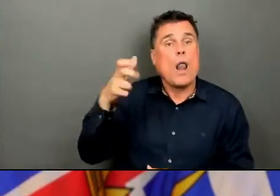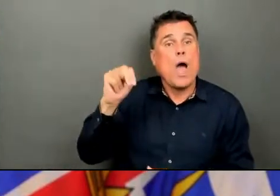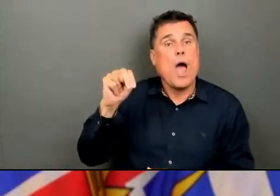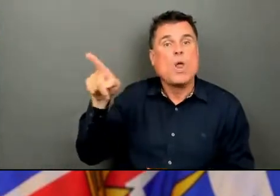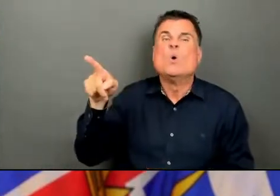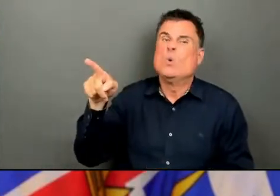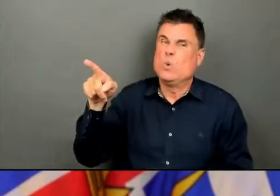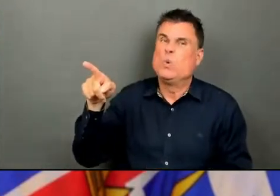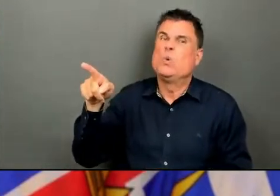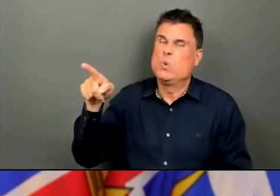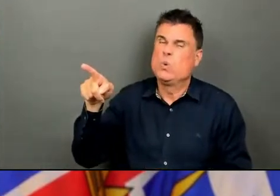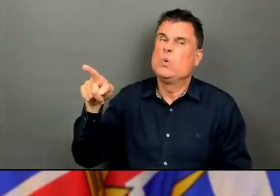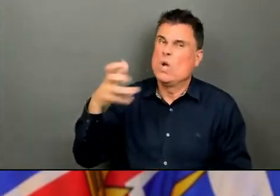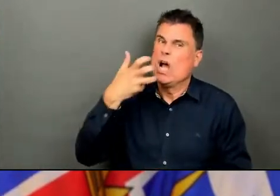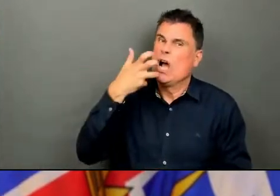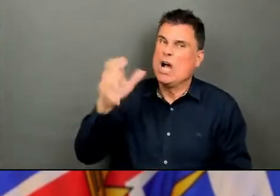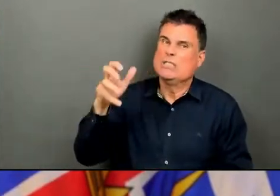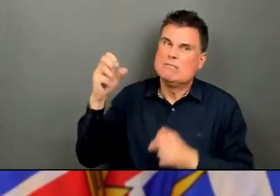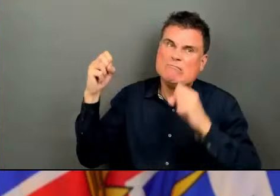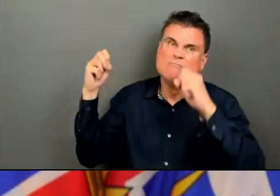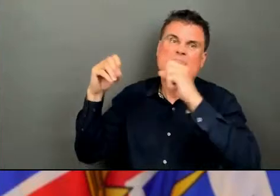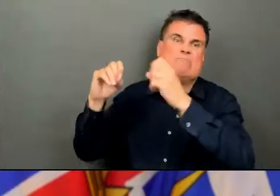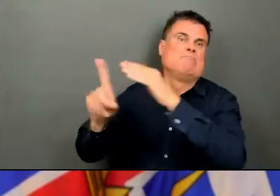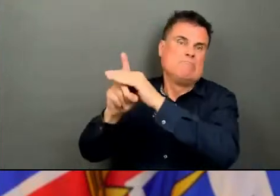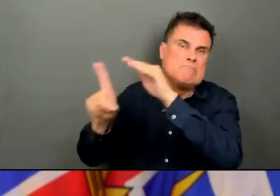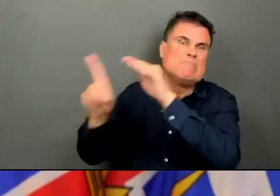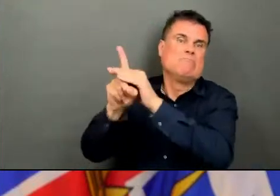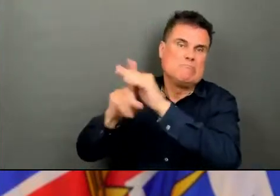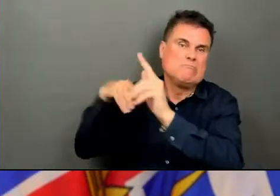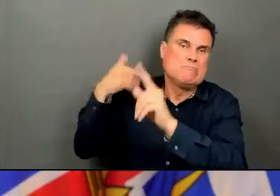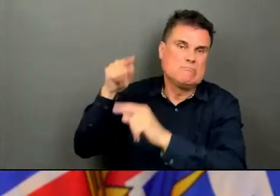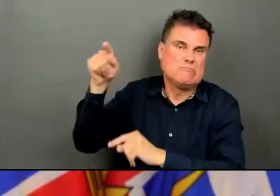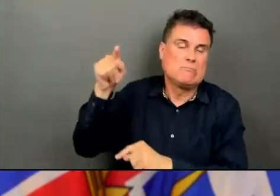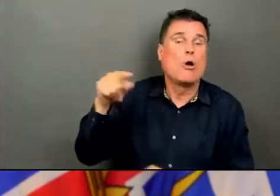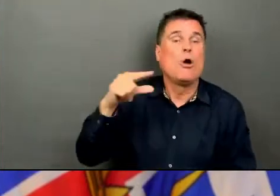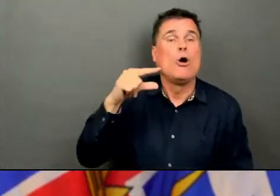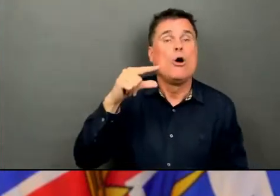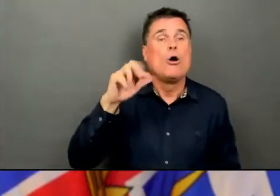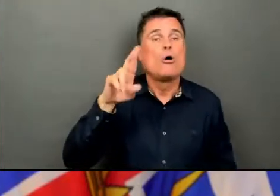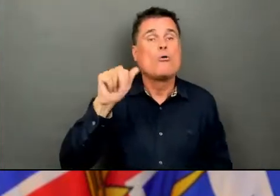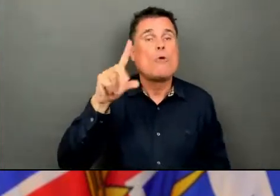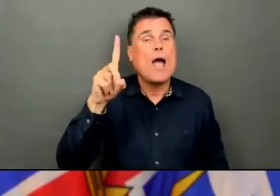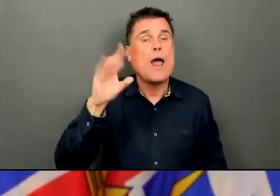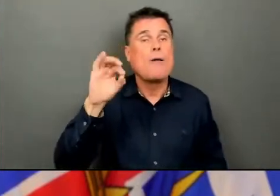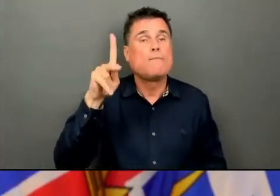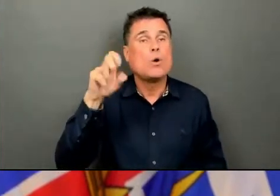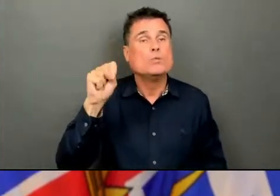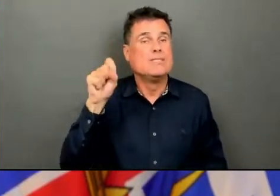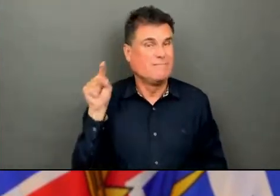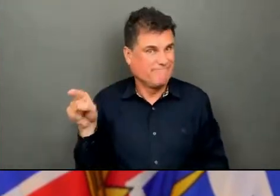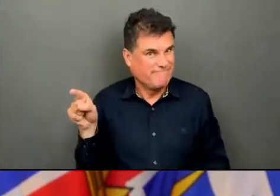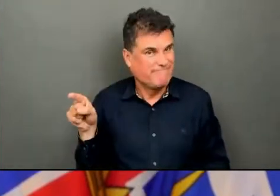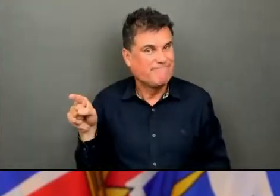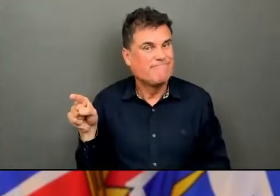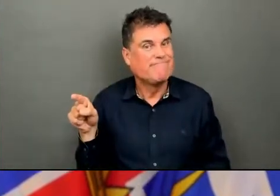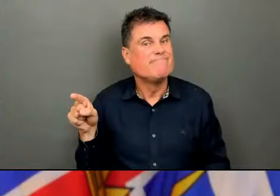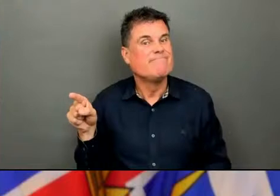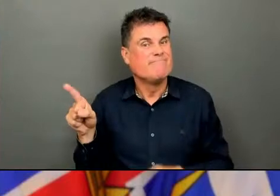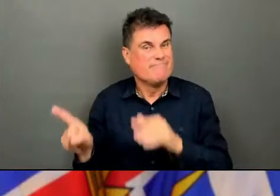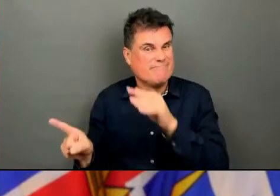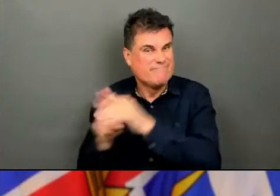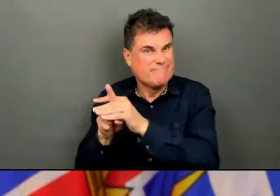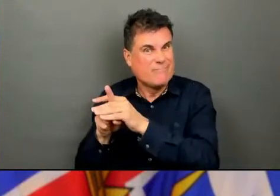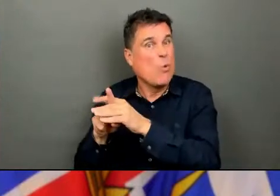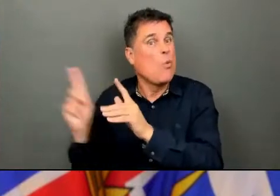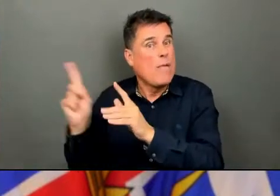different communities in that area, we know that Grand Forks had a cluster of cases and transmission in the school, etc. So it